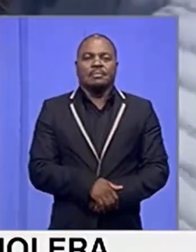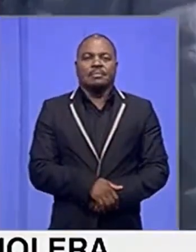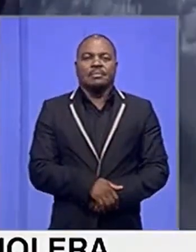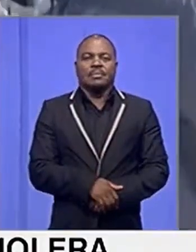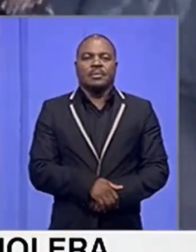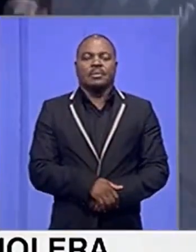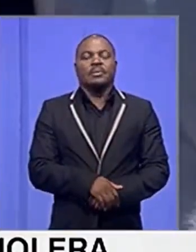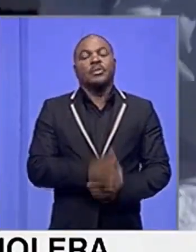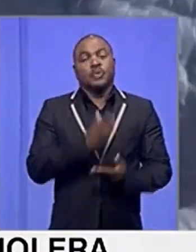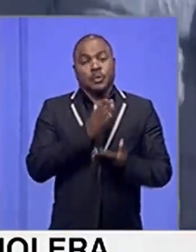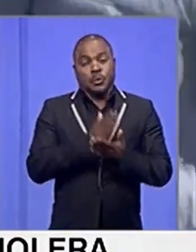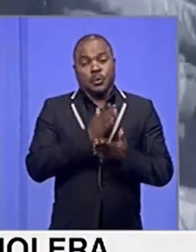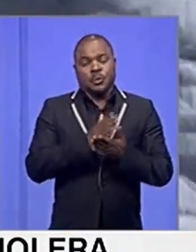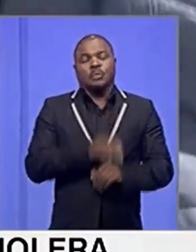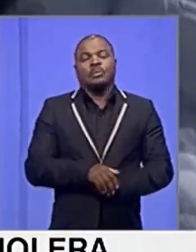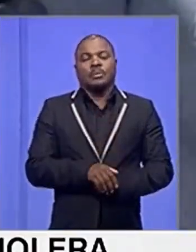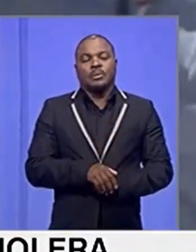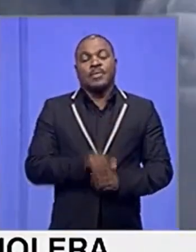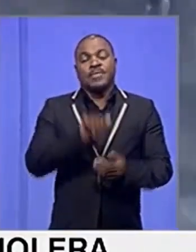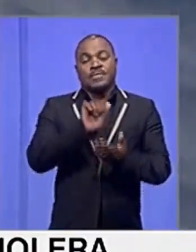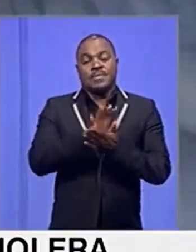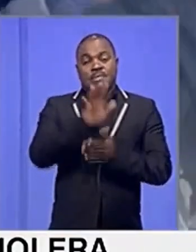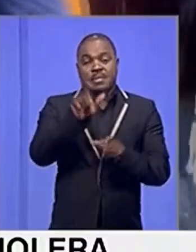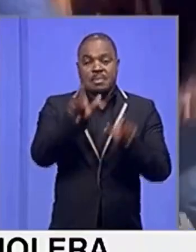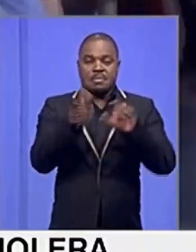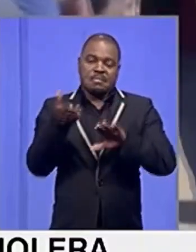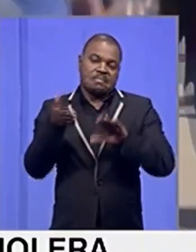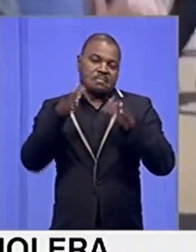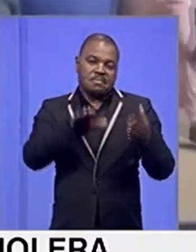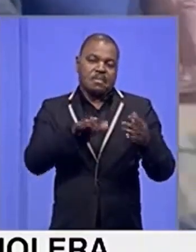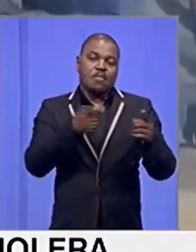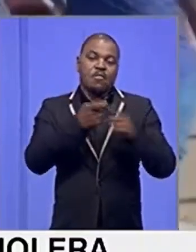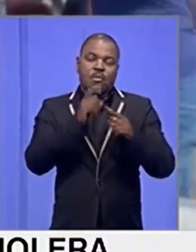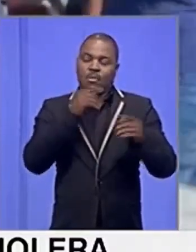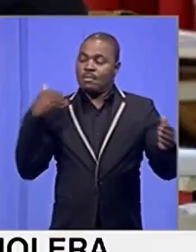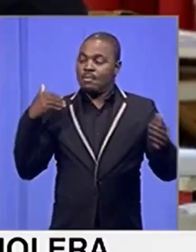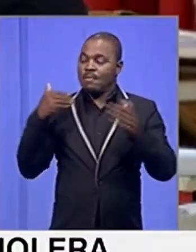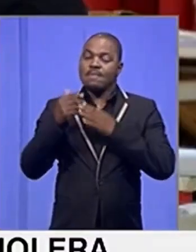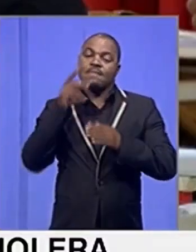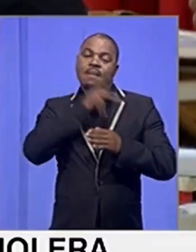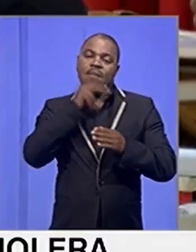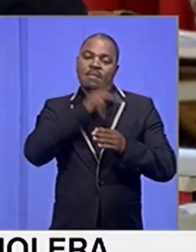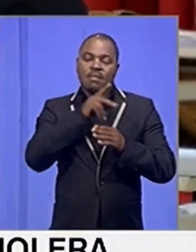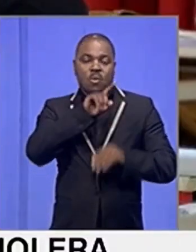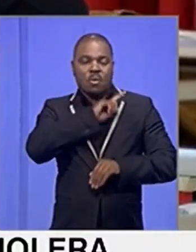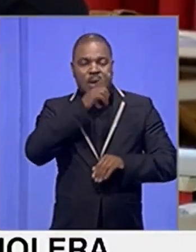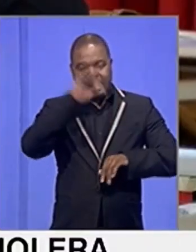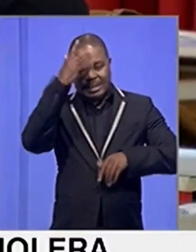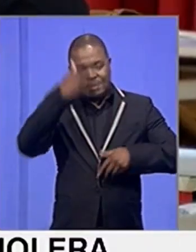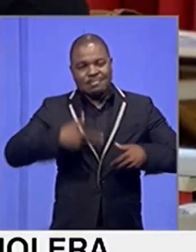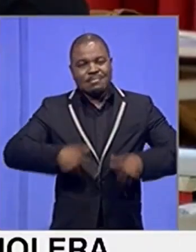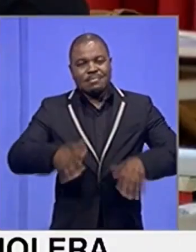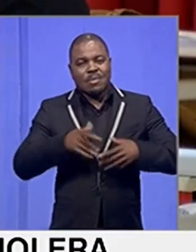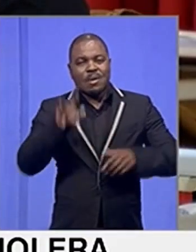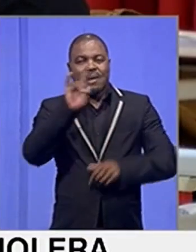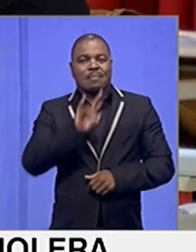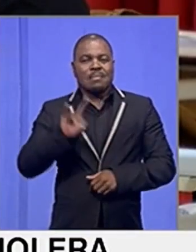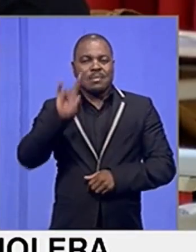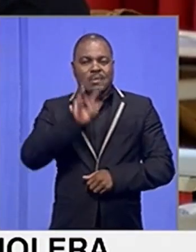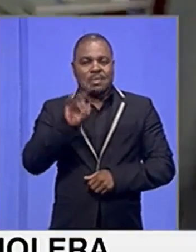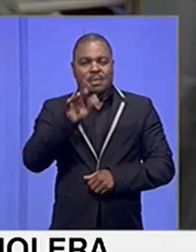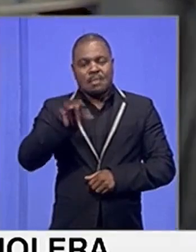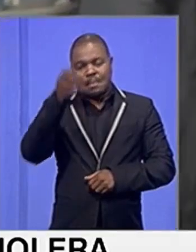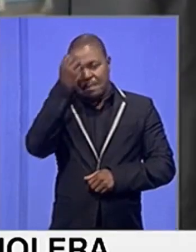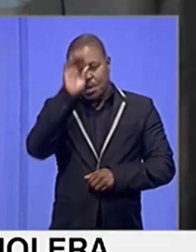Go tiisetswa gore go setse go tlhokofetse batho ba le 15 morago ga go phulega ga bolwetse bja cholera ka Hammanskraal ka leboa